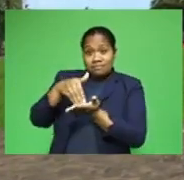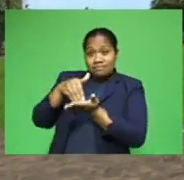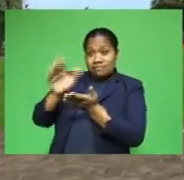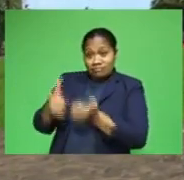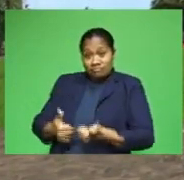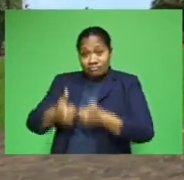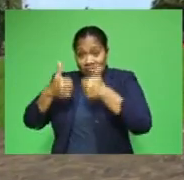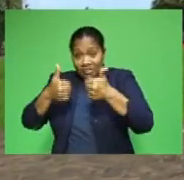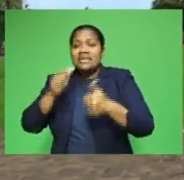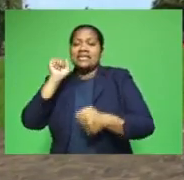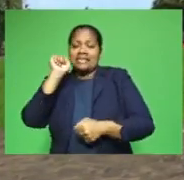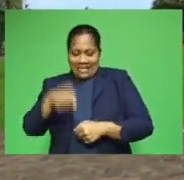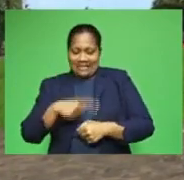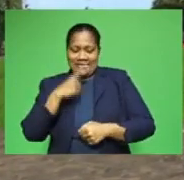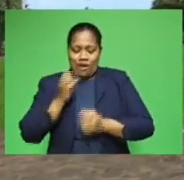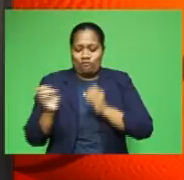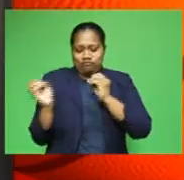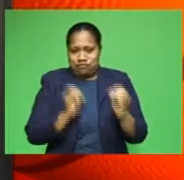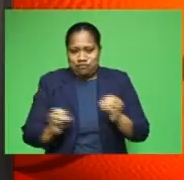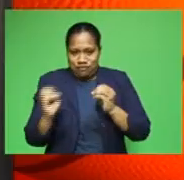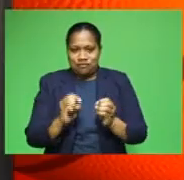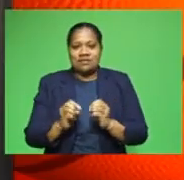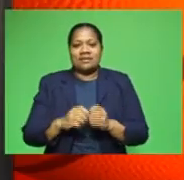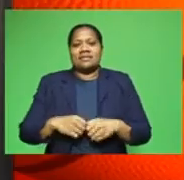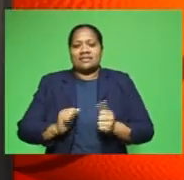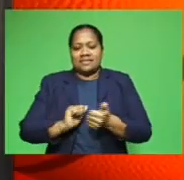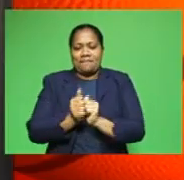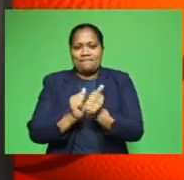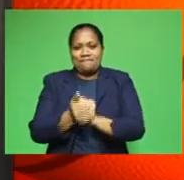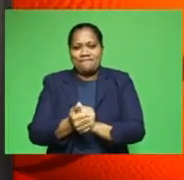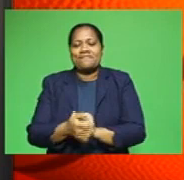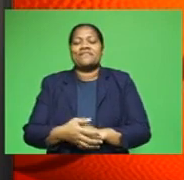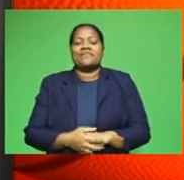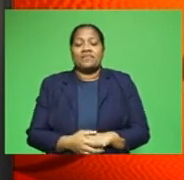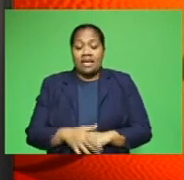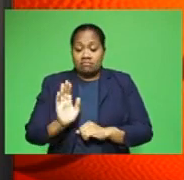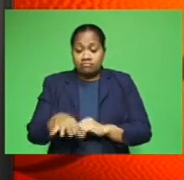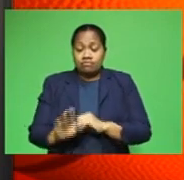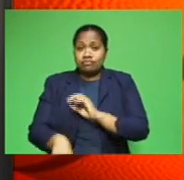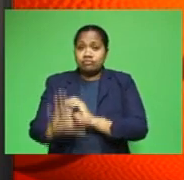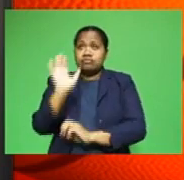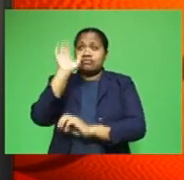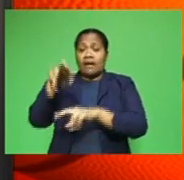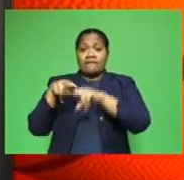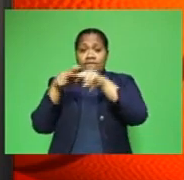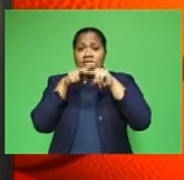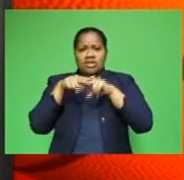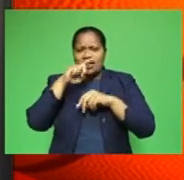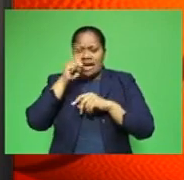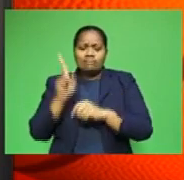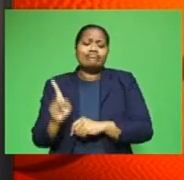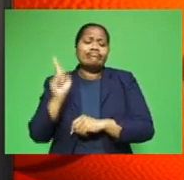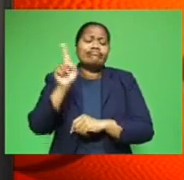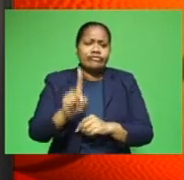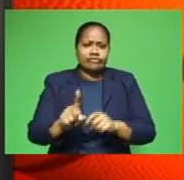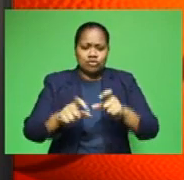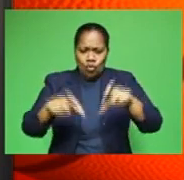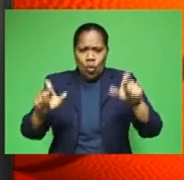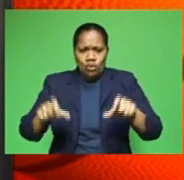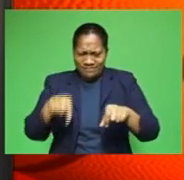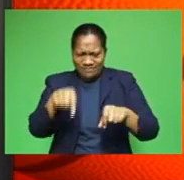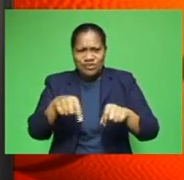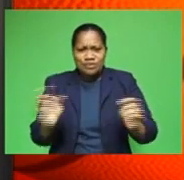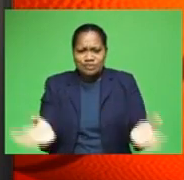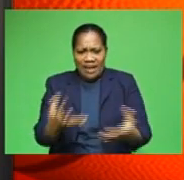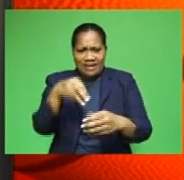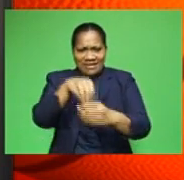then we're in a good position to organize tournament. Well, basketball Fiji can't hit the courts, it has hit the screens. Fijians who